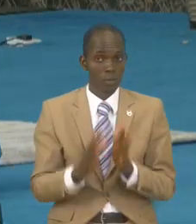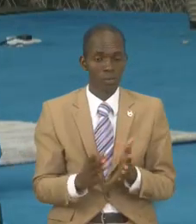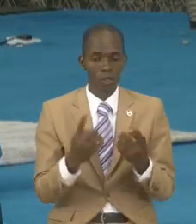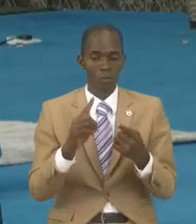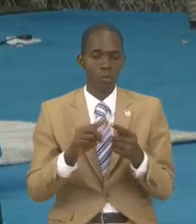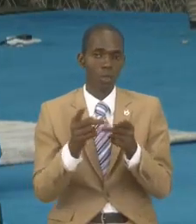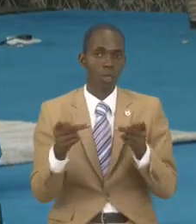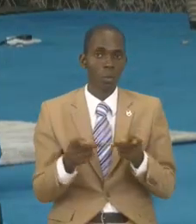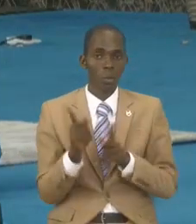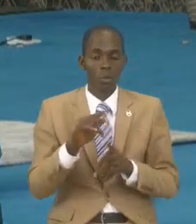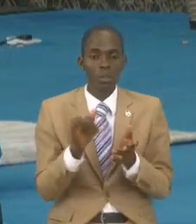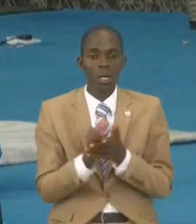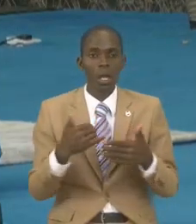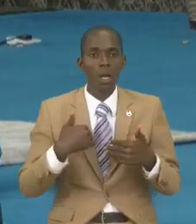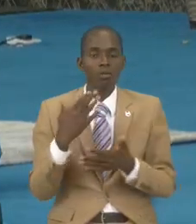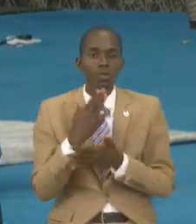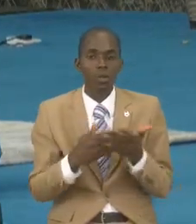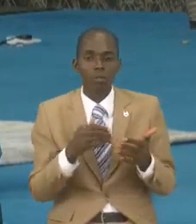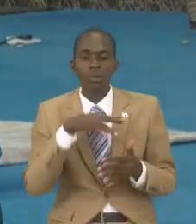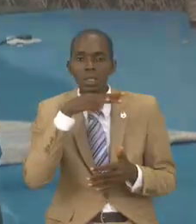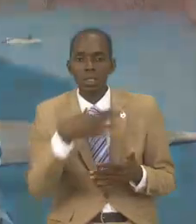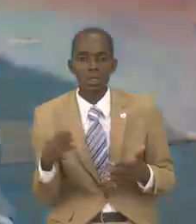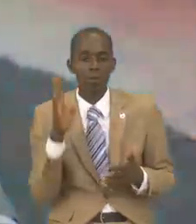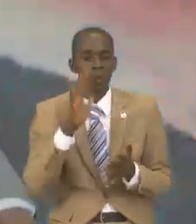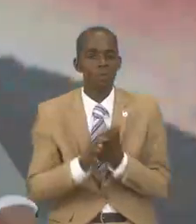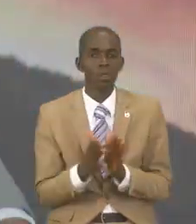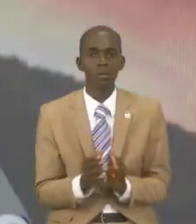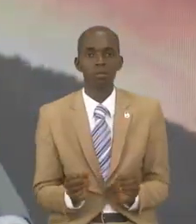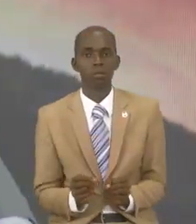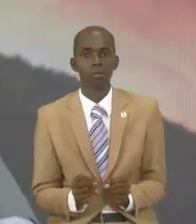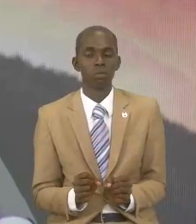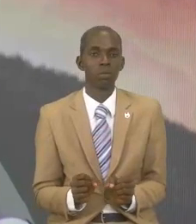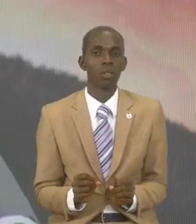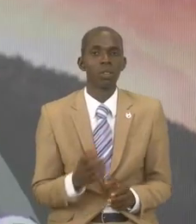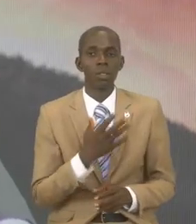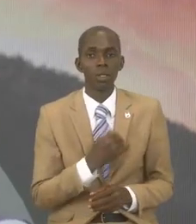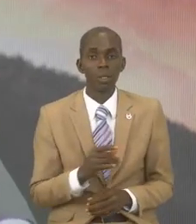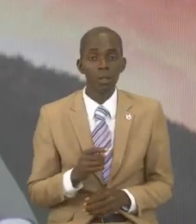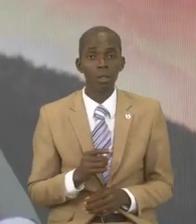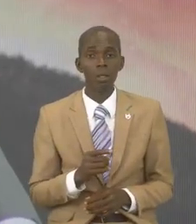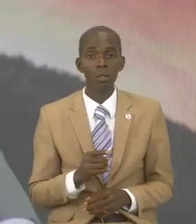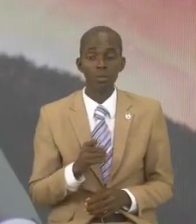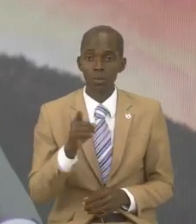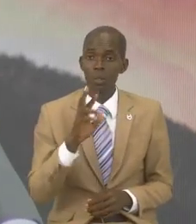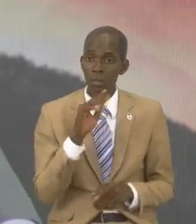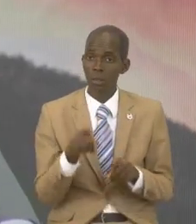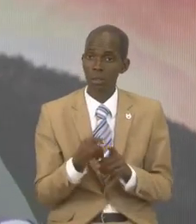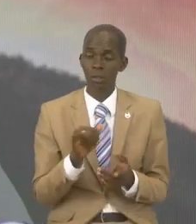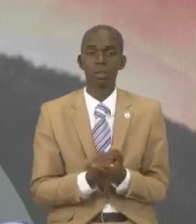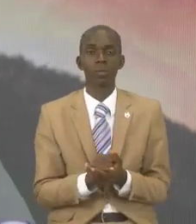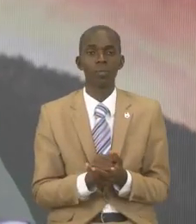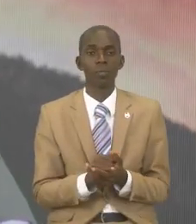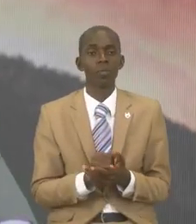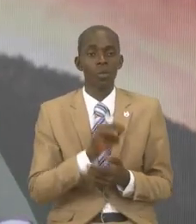have something to hide, they tremble. And if you are like that, when somebody